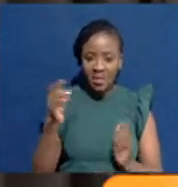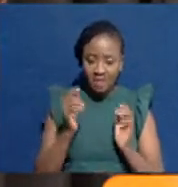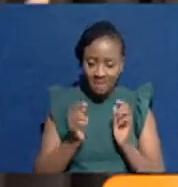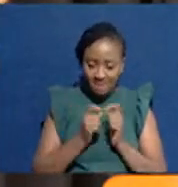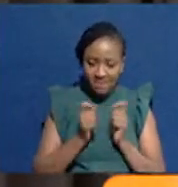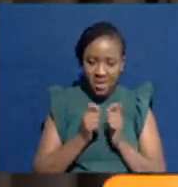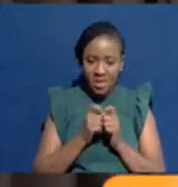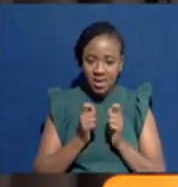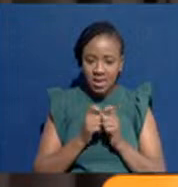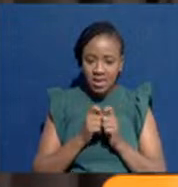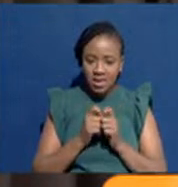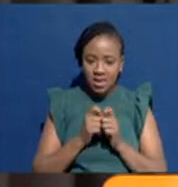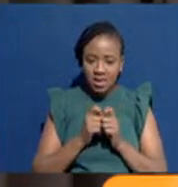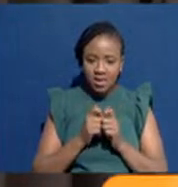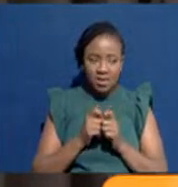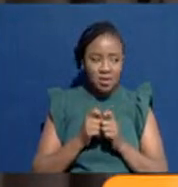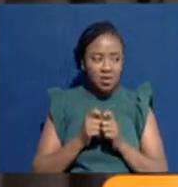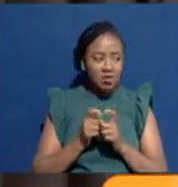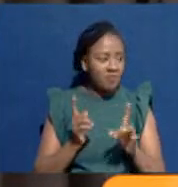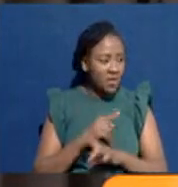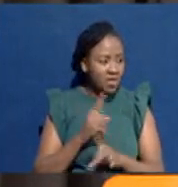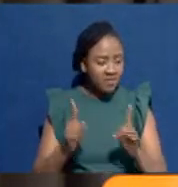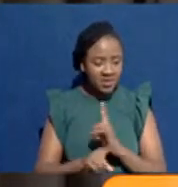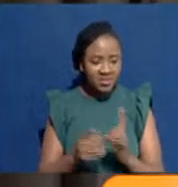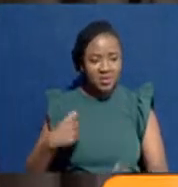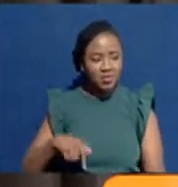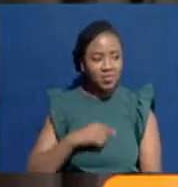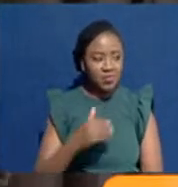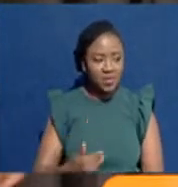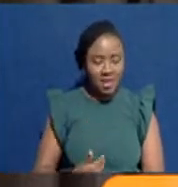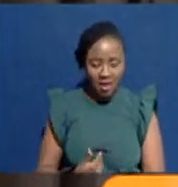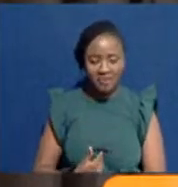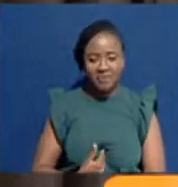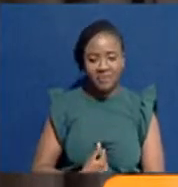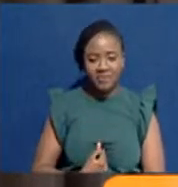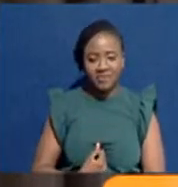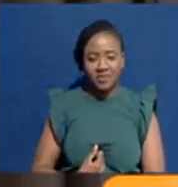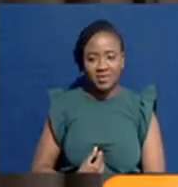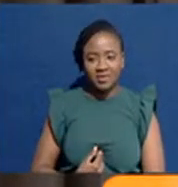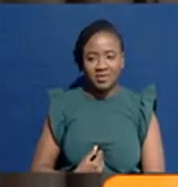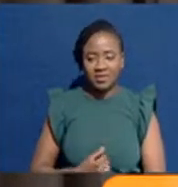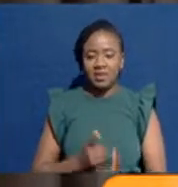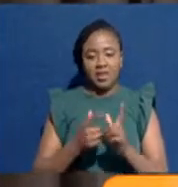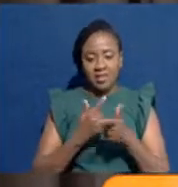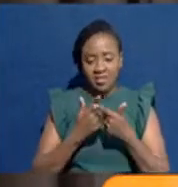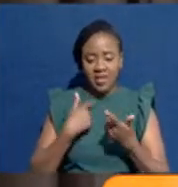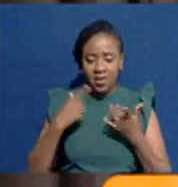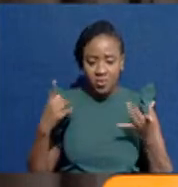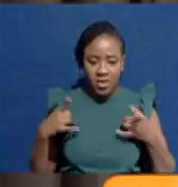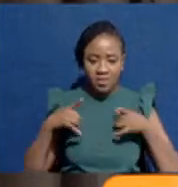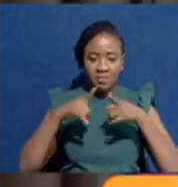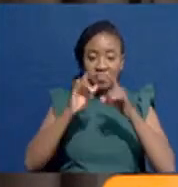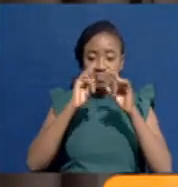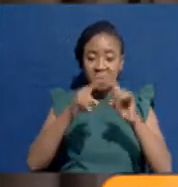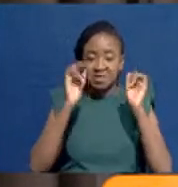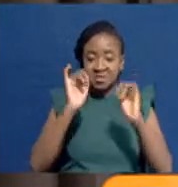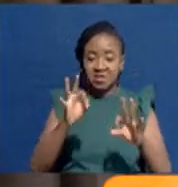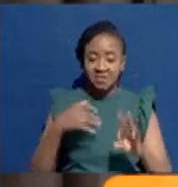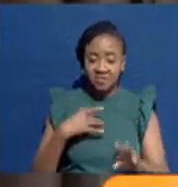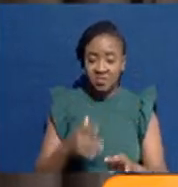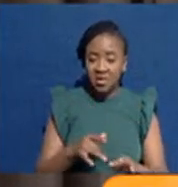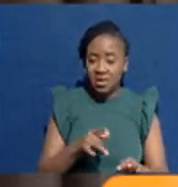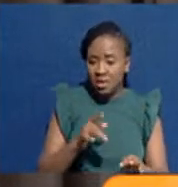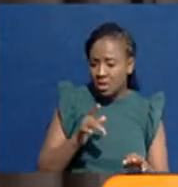of what it is that we have to do, then we are alive. But if we feel the pain of